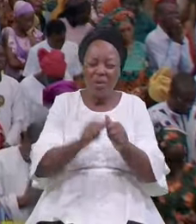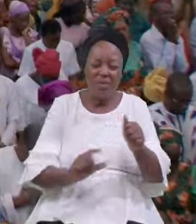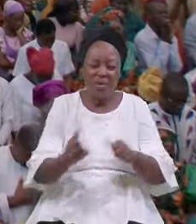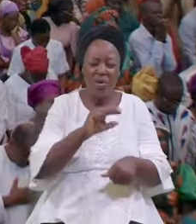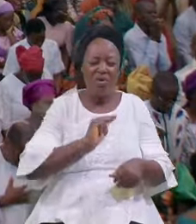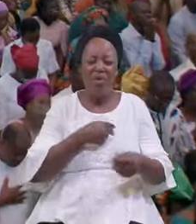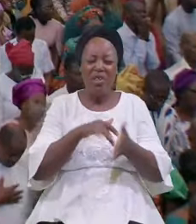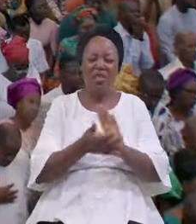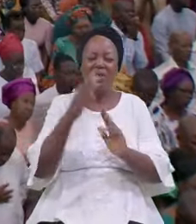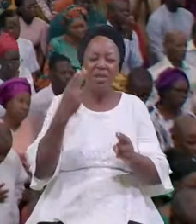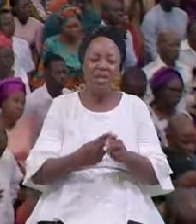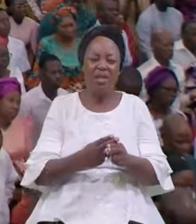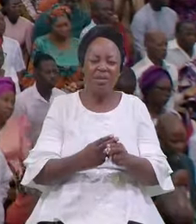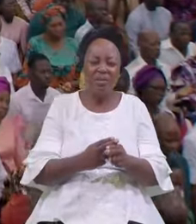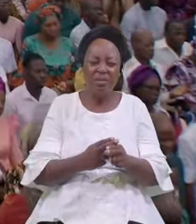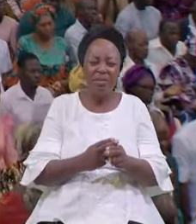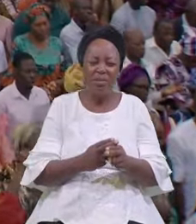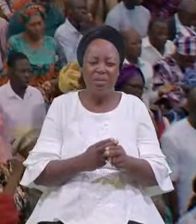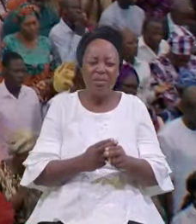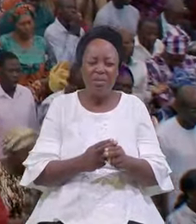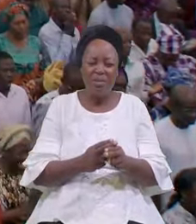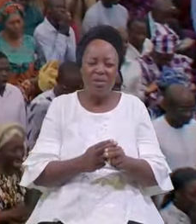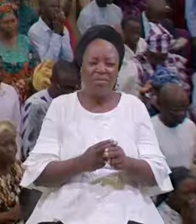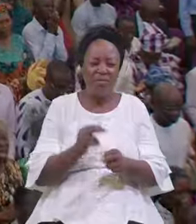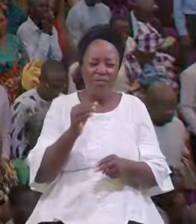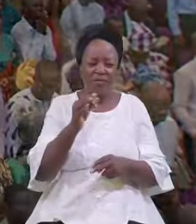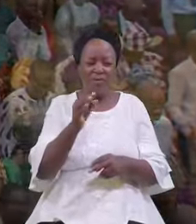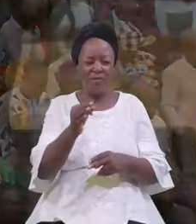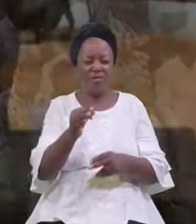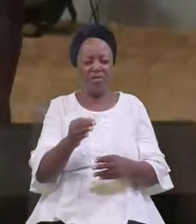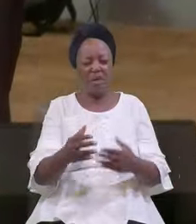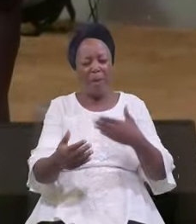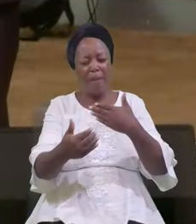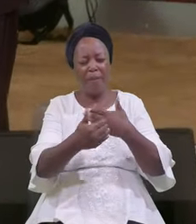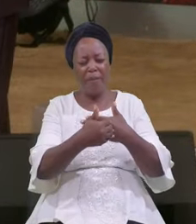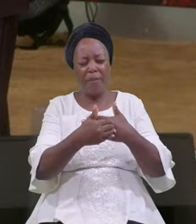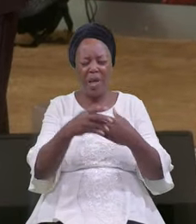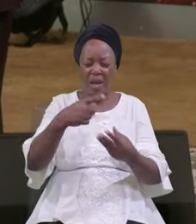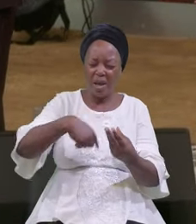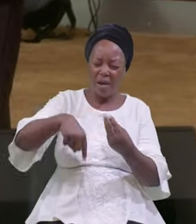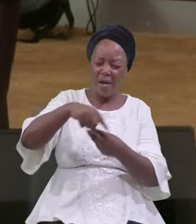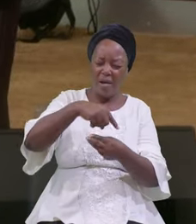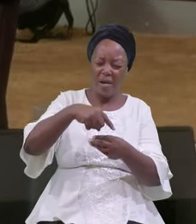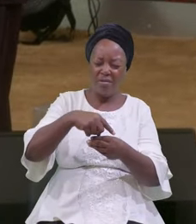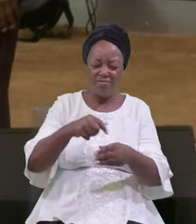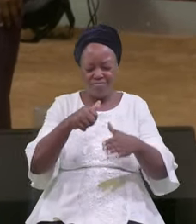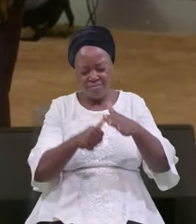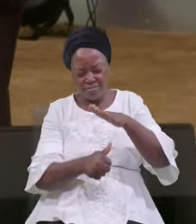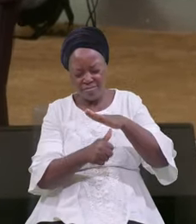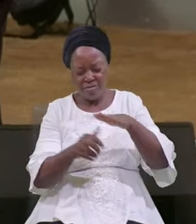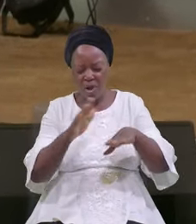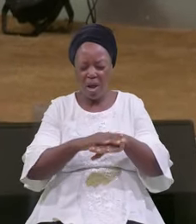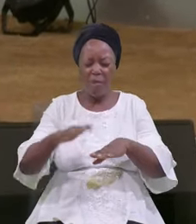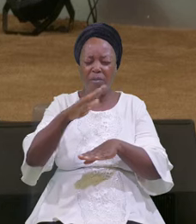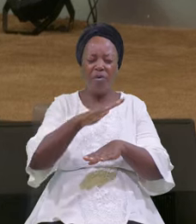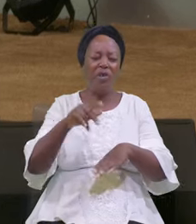name. In front, at the back, around, above, beneath, you'll always be